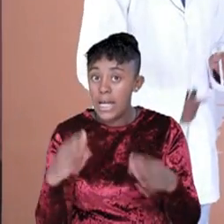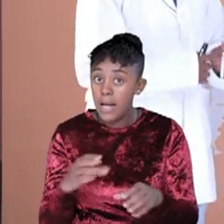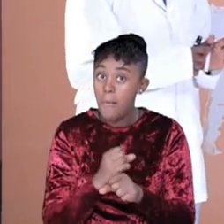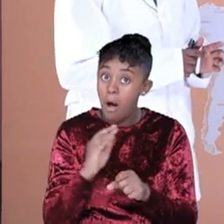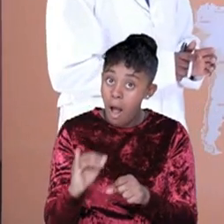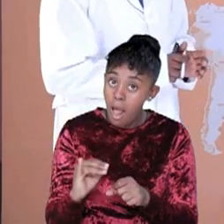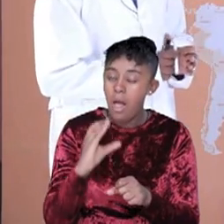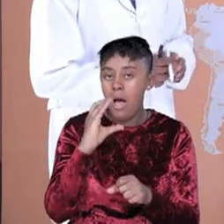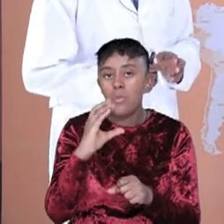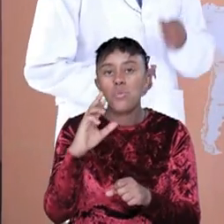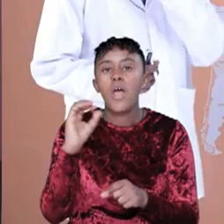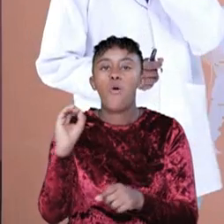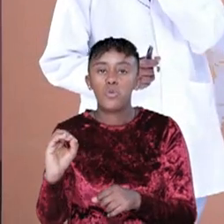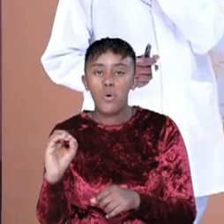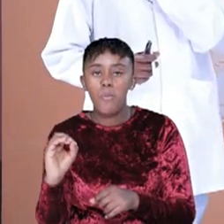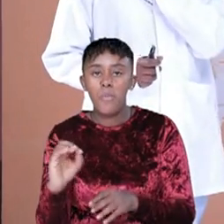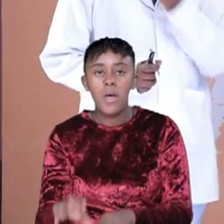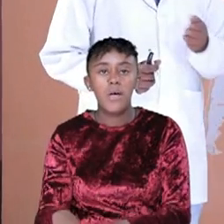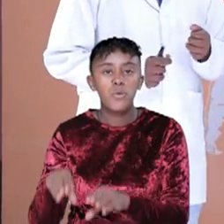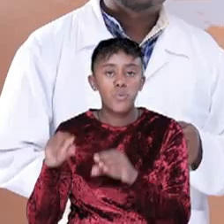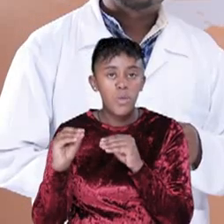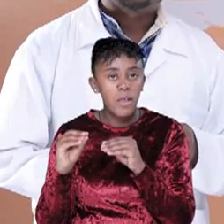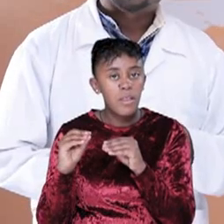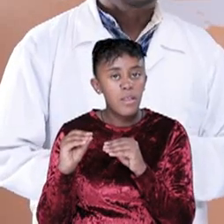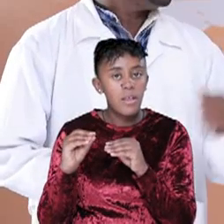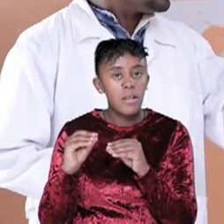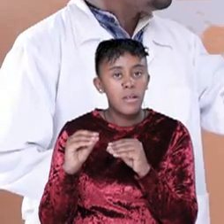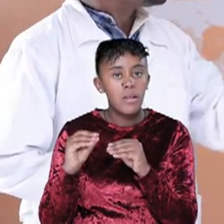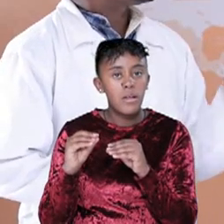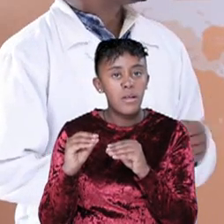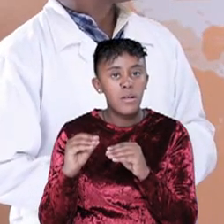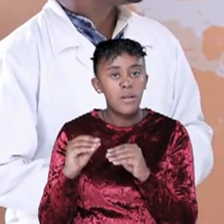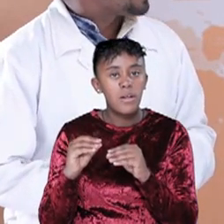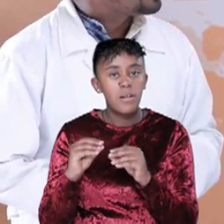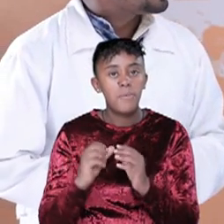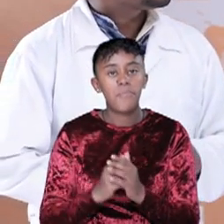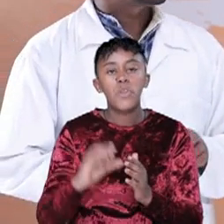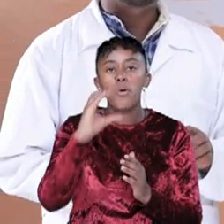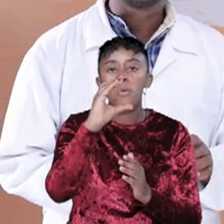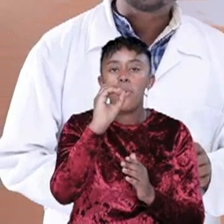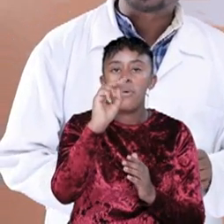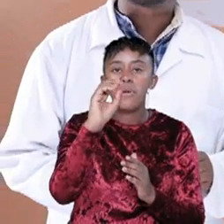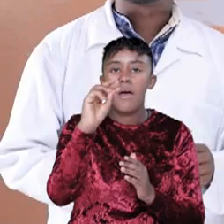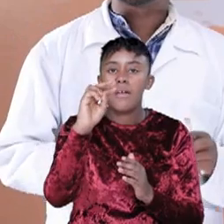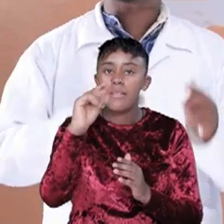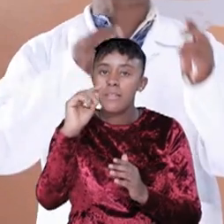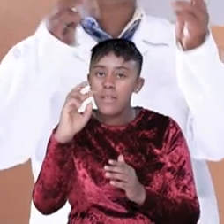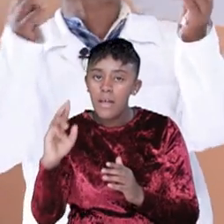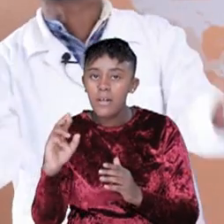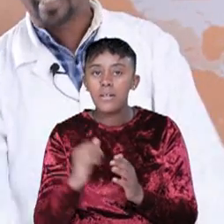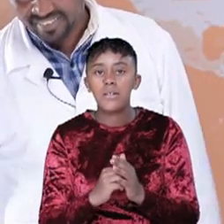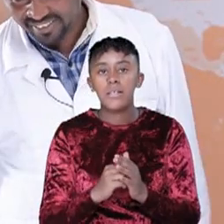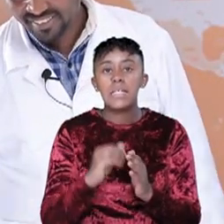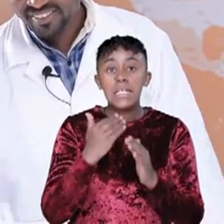is done by cathode ray oscilloscope. A student, let us see conductor, semiconductor,